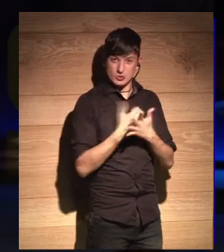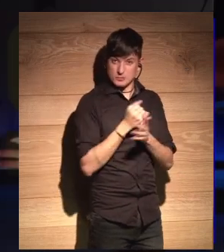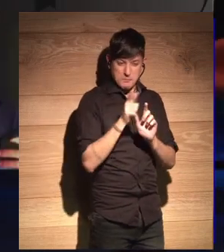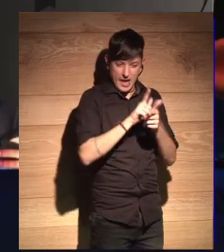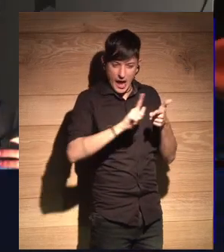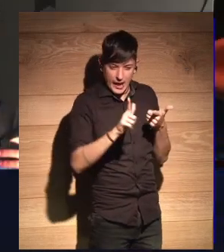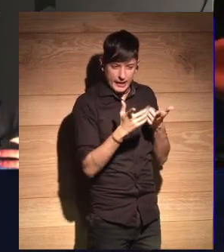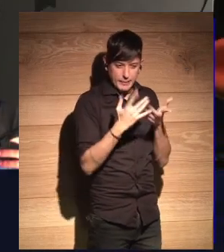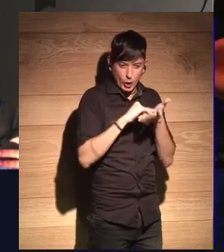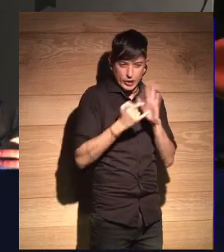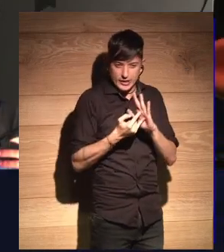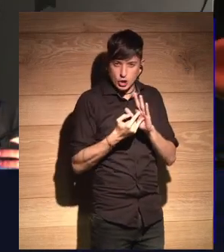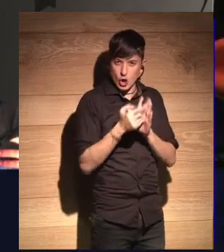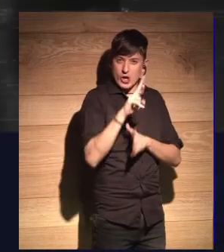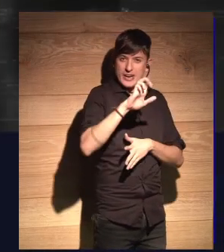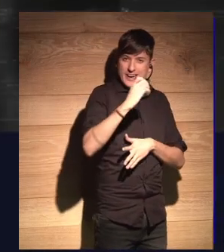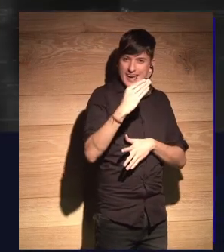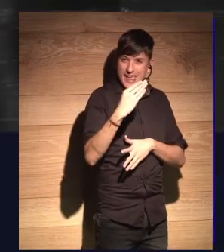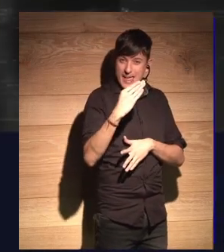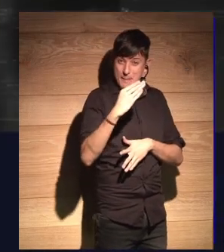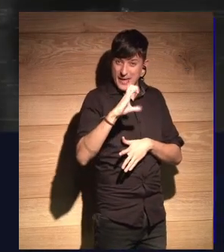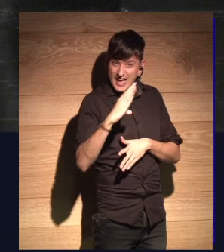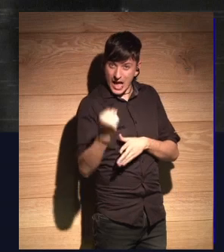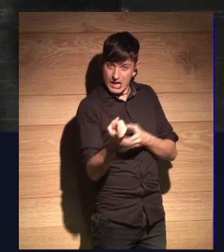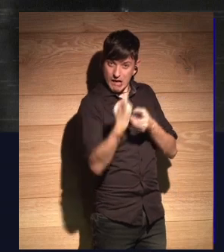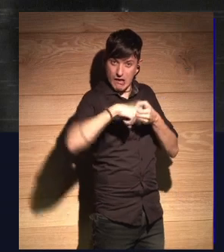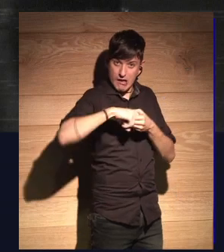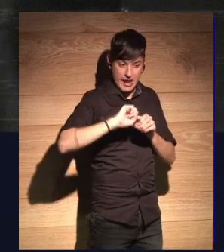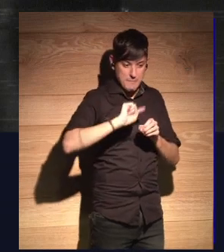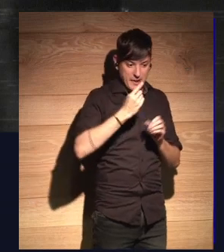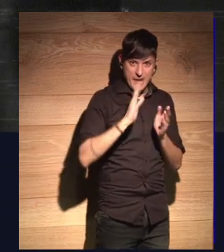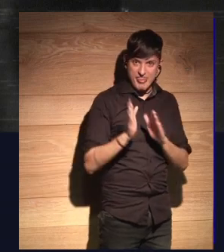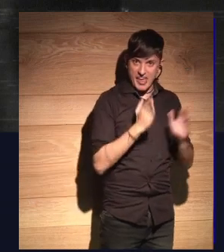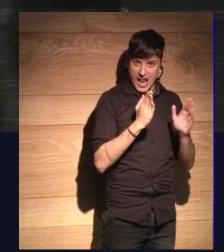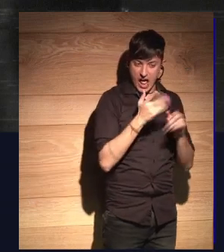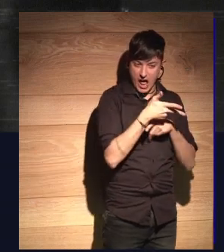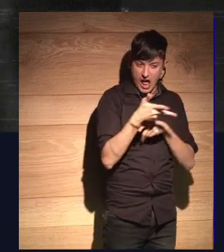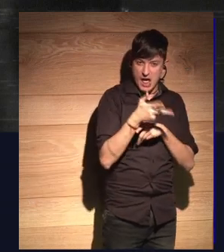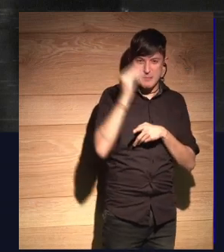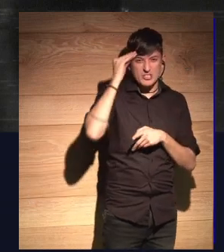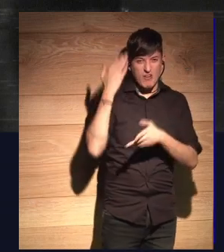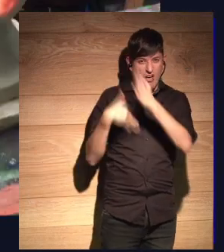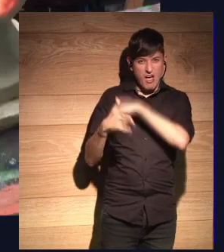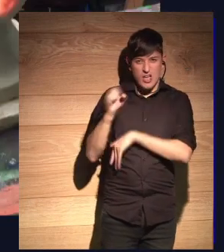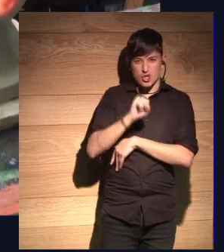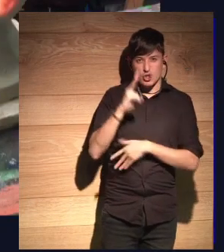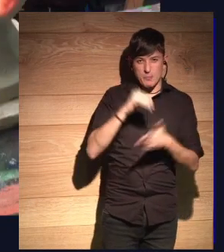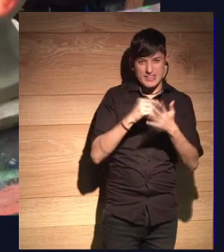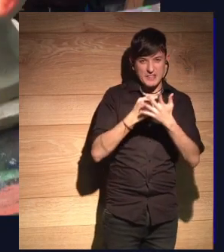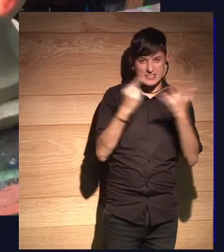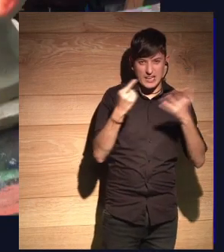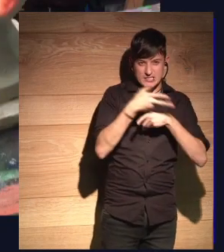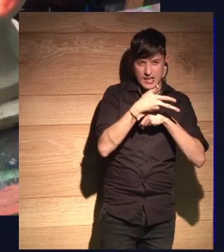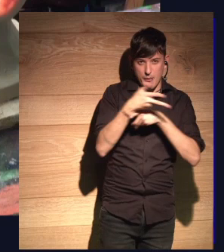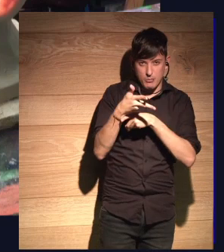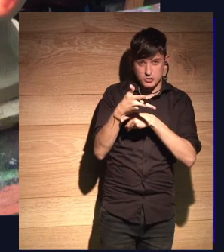scene and shoot the first scene in, I can't remember, 2016. So we shot these scenes, and luckily,